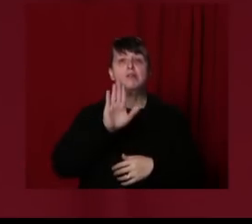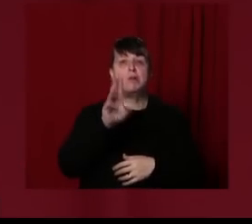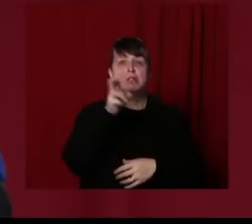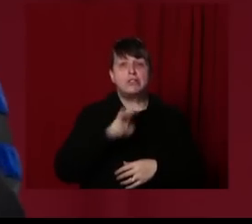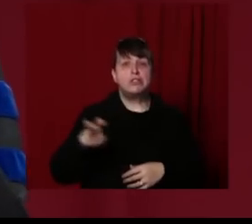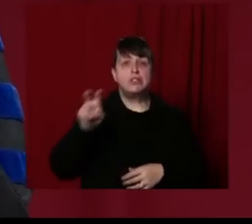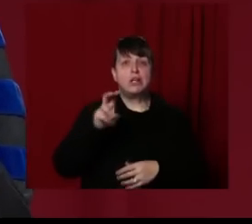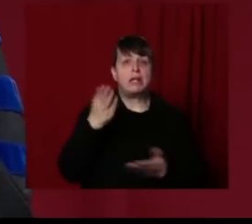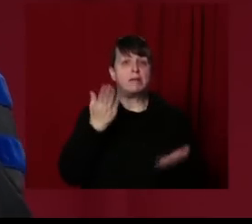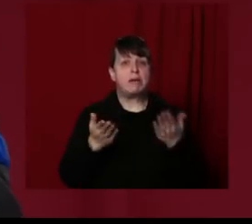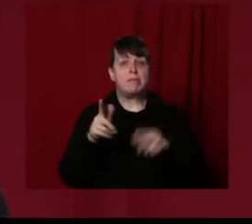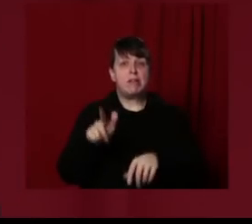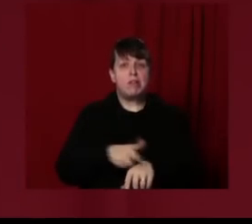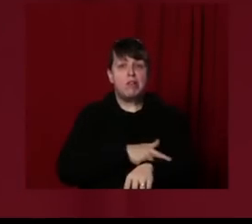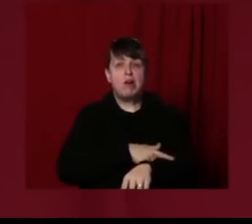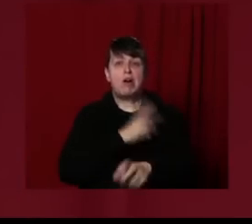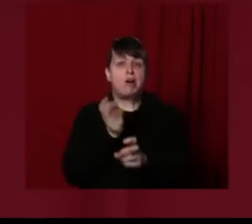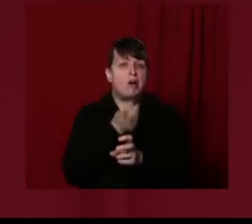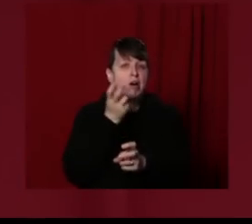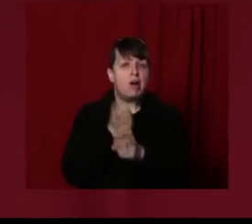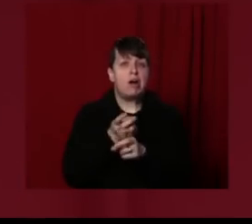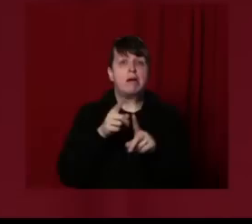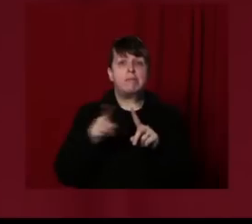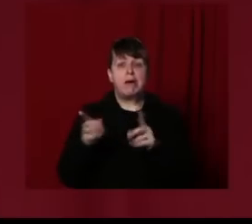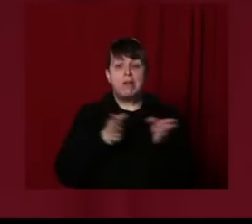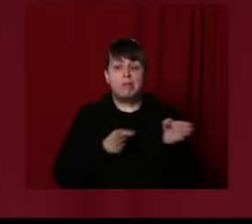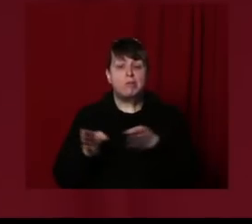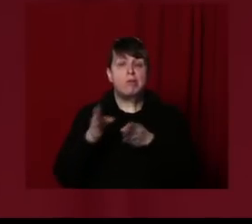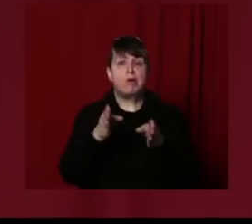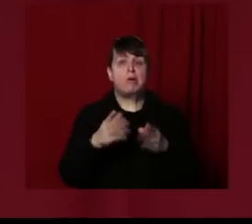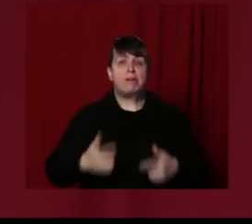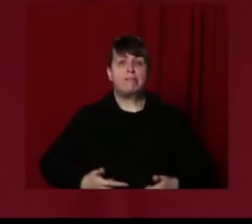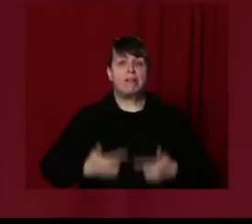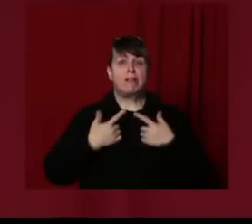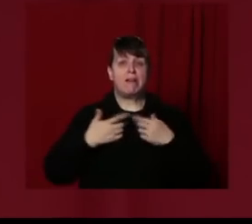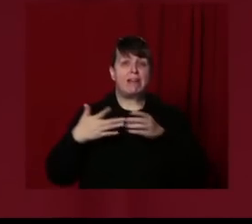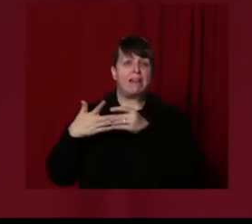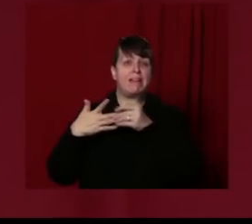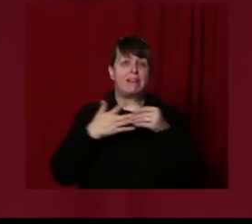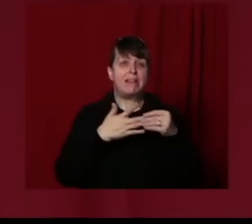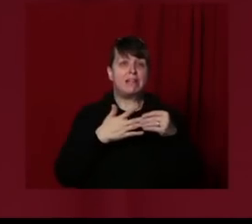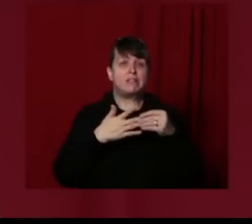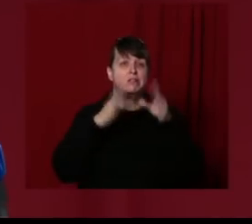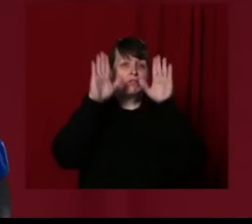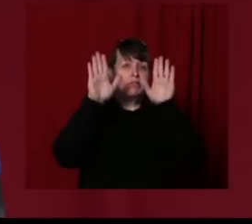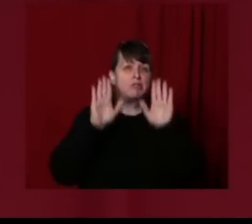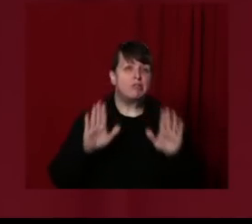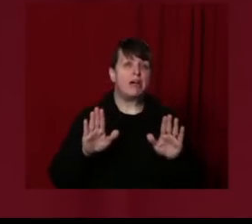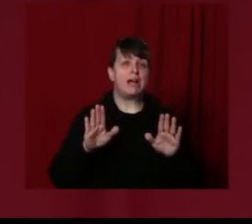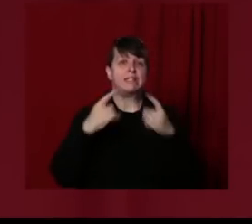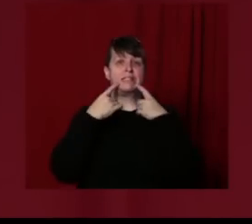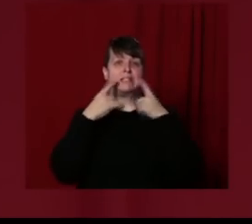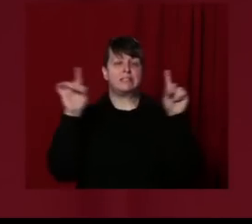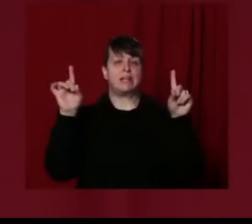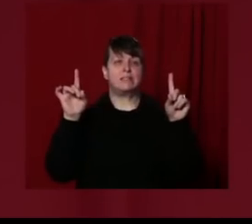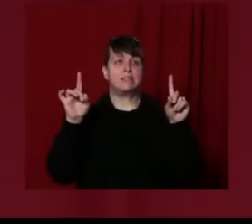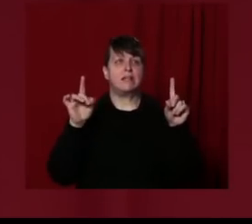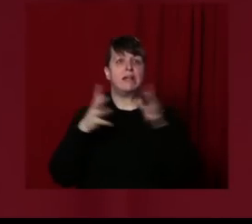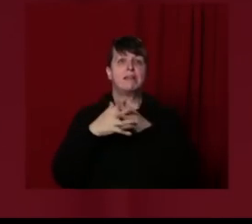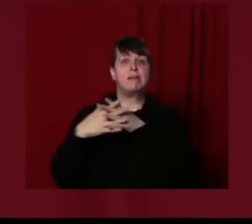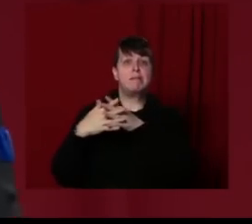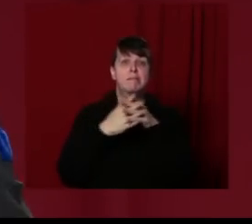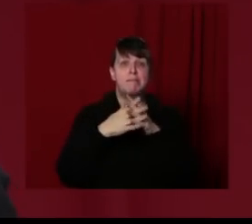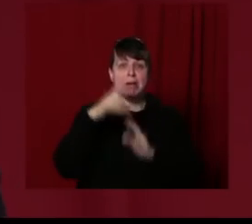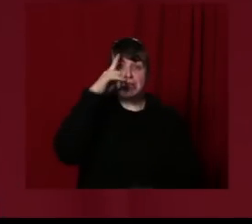may be long and hard, but the road of life can lead you to greater and greater successes. The American